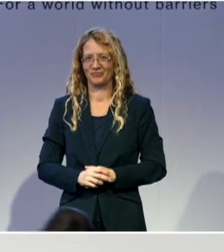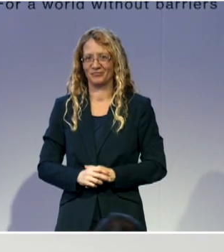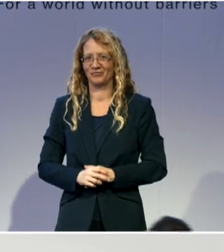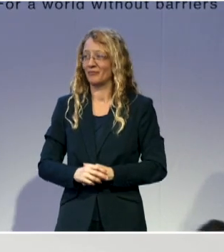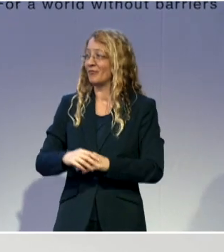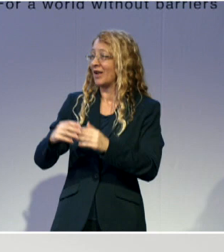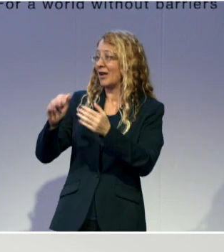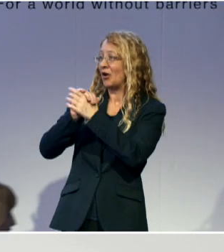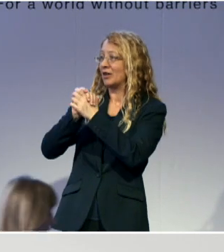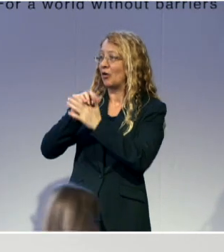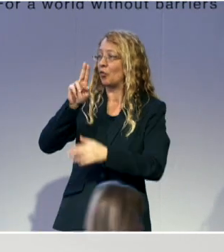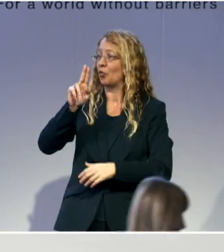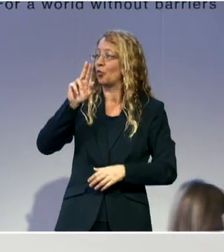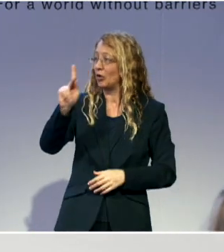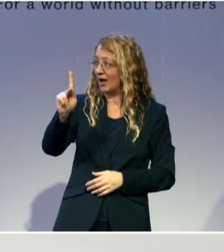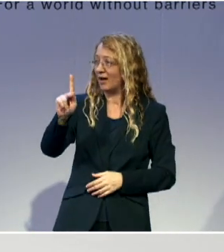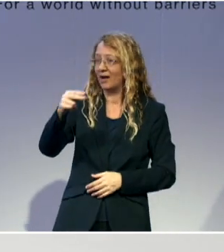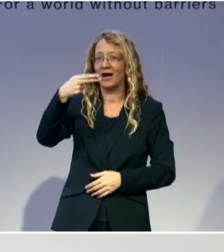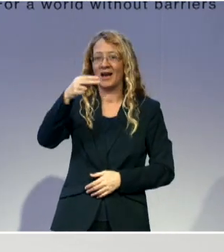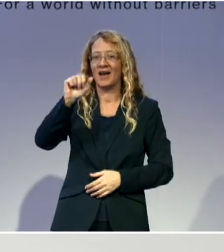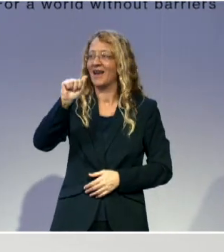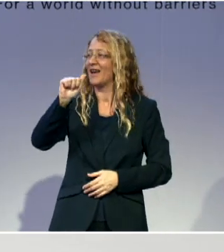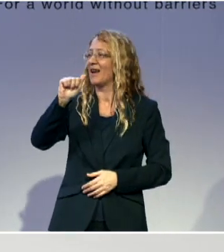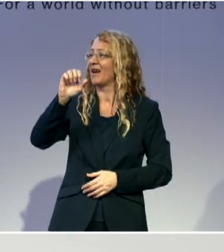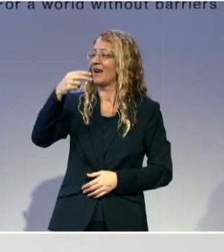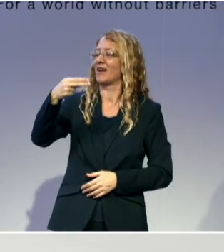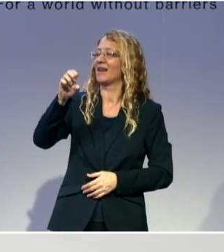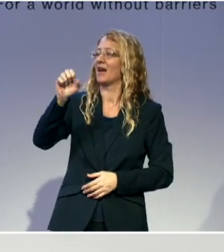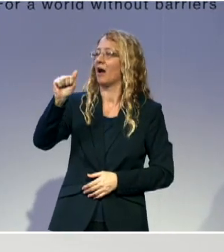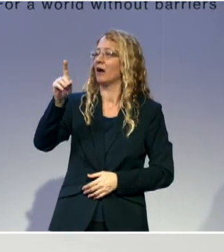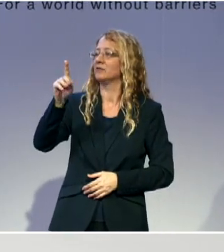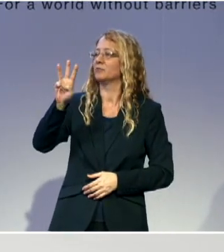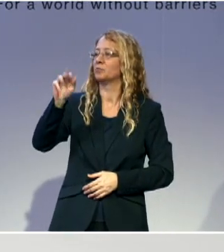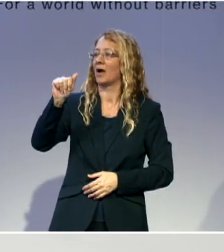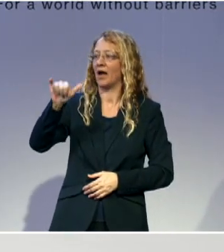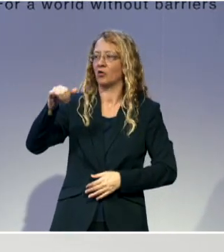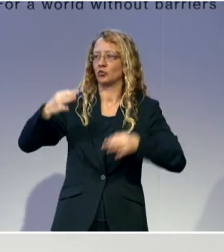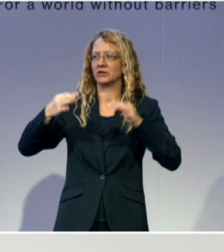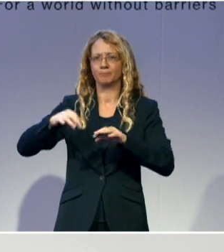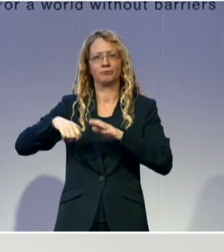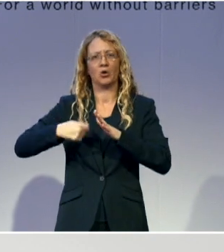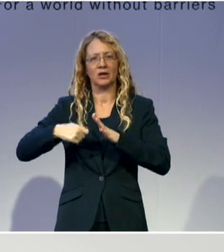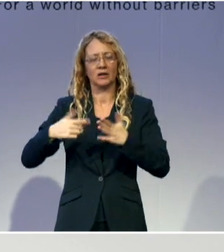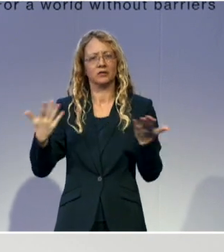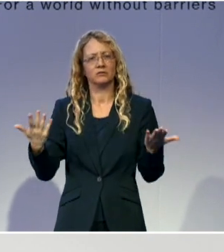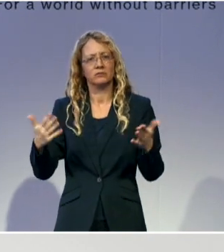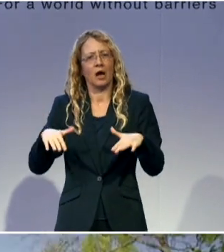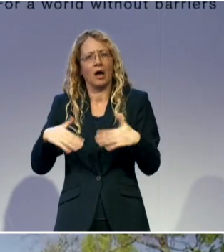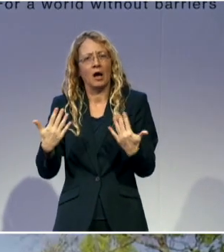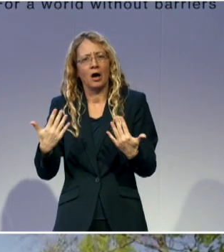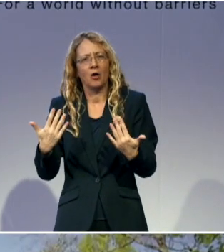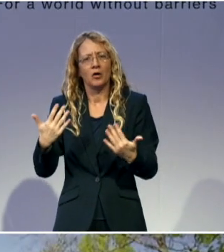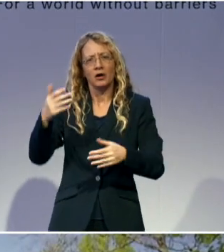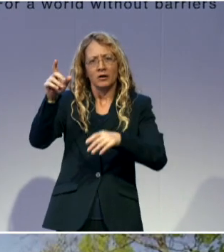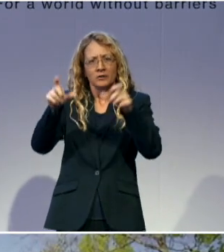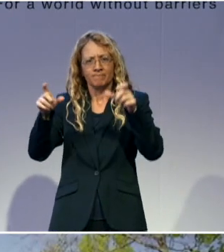Congratulations to Headway's Justice Project for its brain injury identity cards from the United Kingdom. The free,